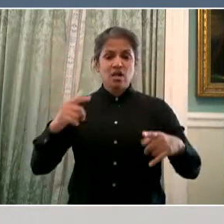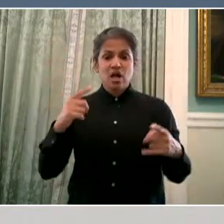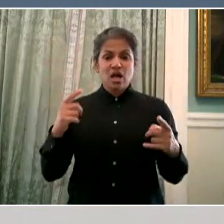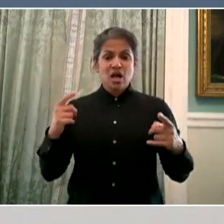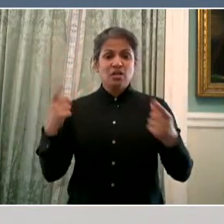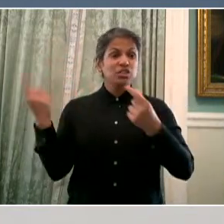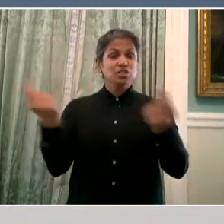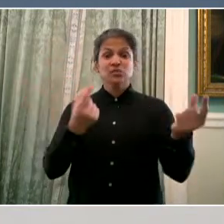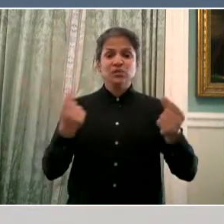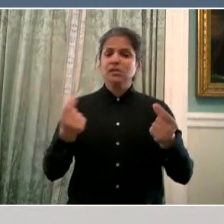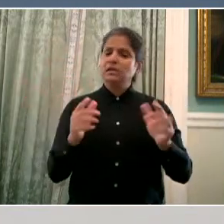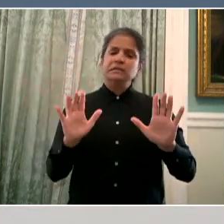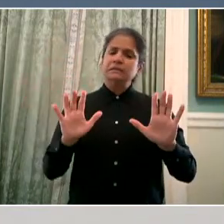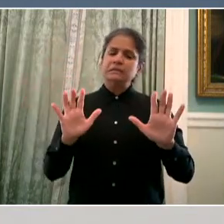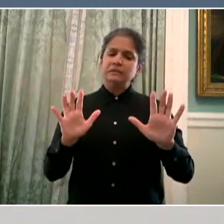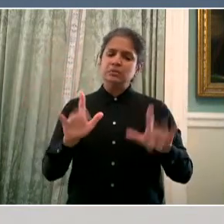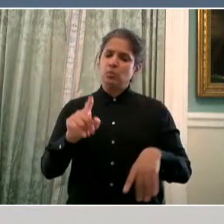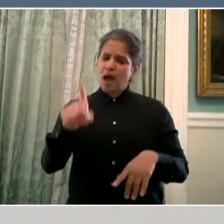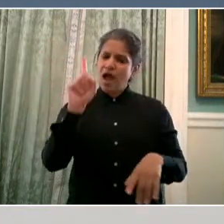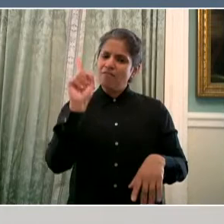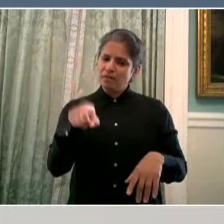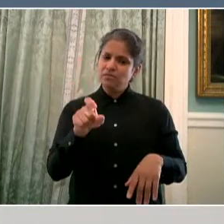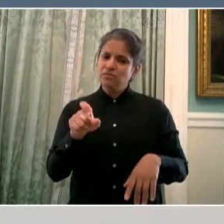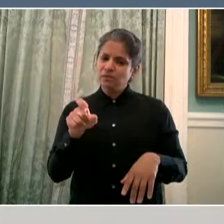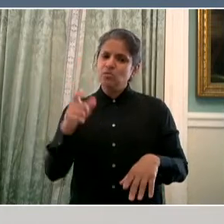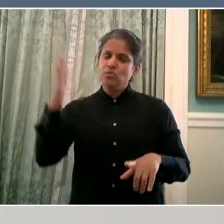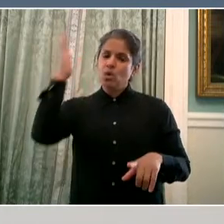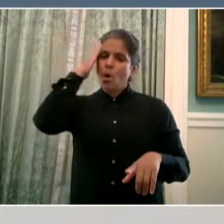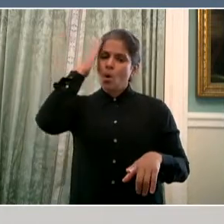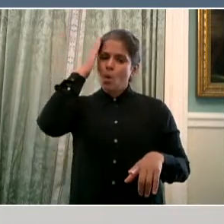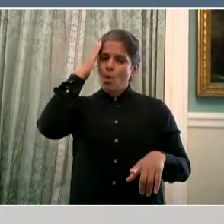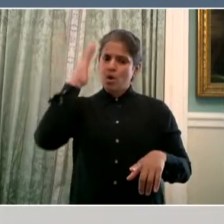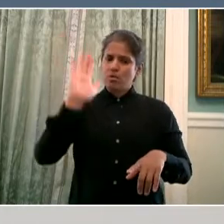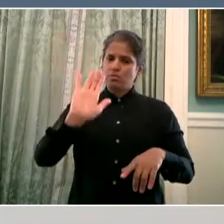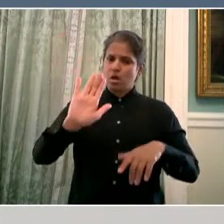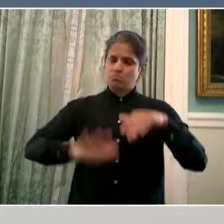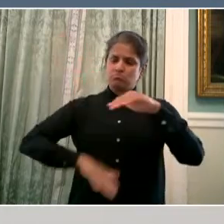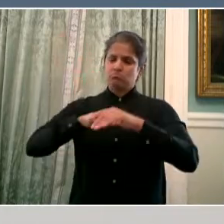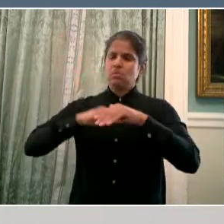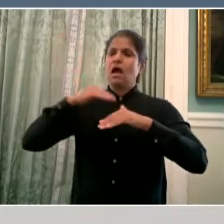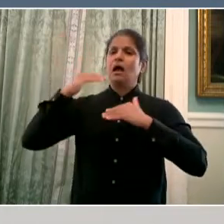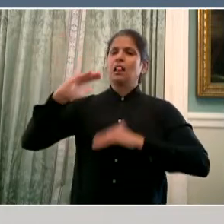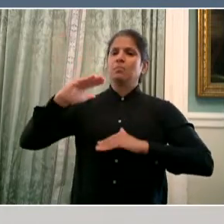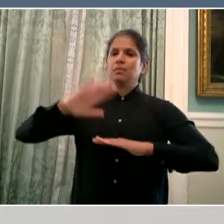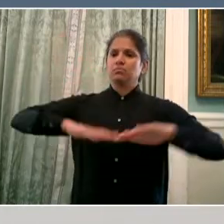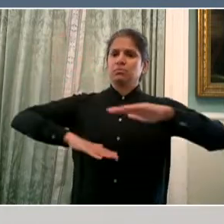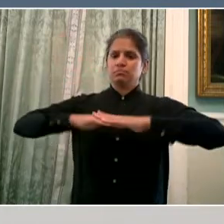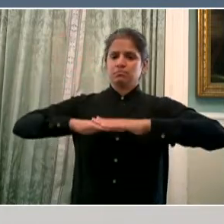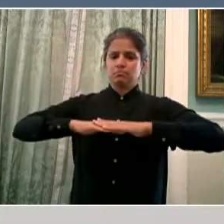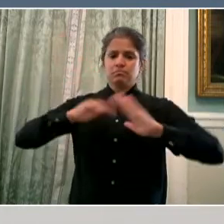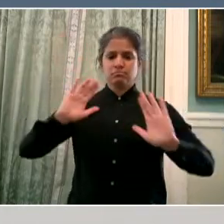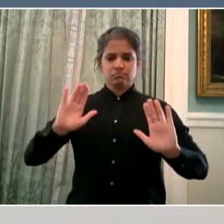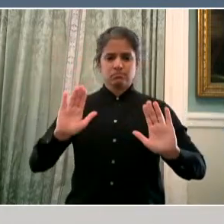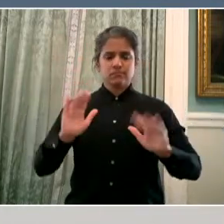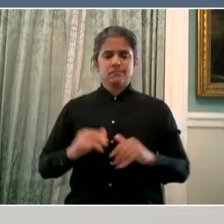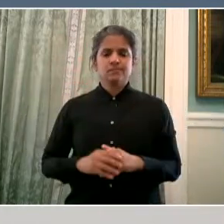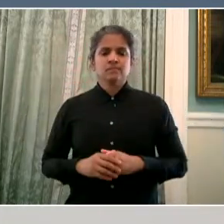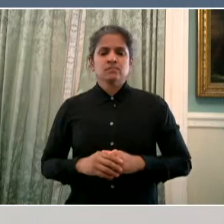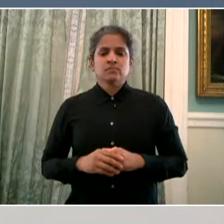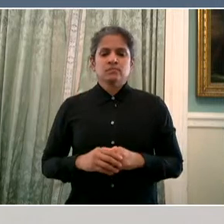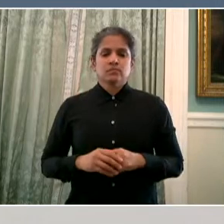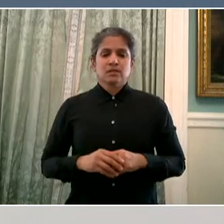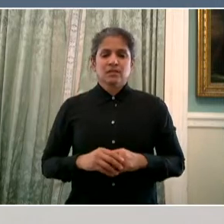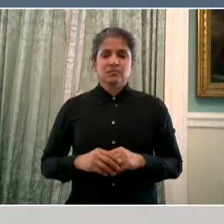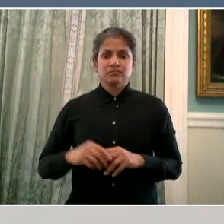being outside. If you have to be outside and you do fall into one of those high-risk categories, please wear a